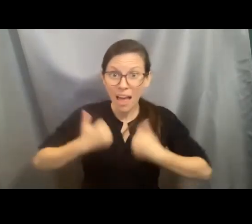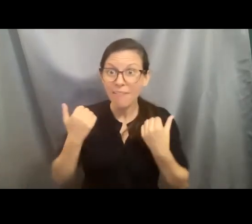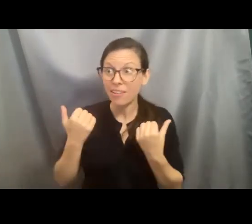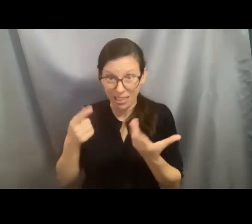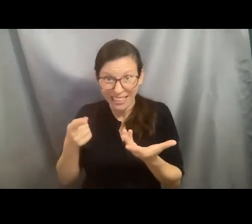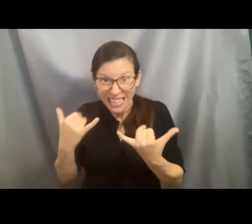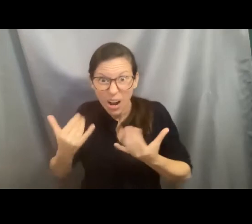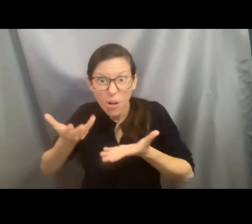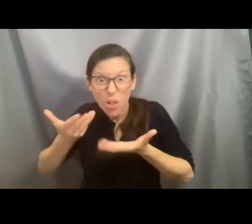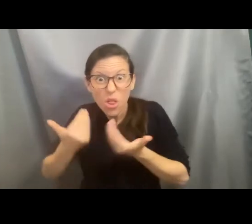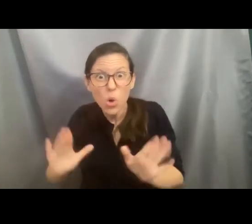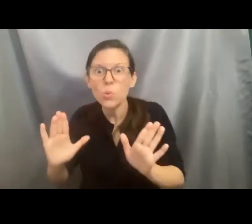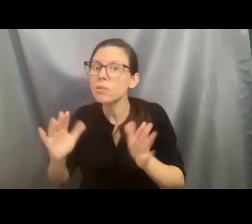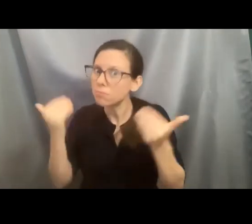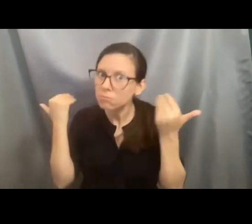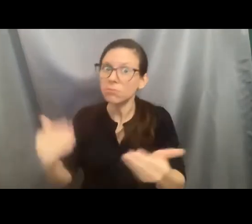And so